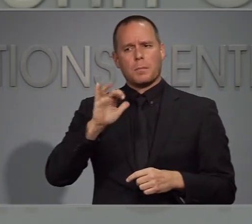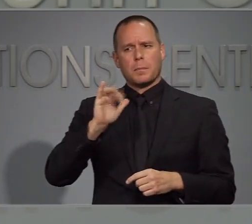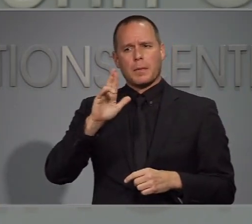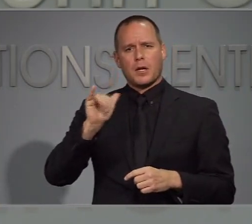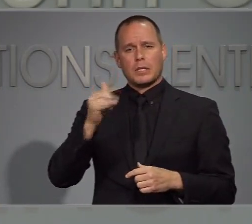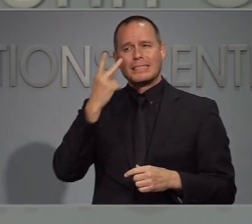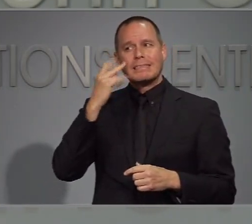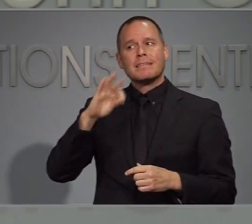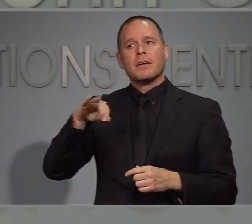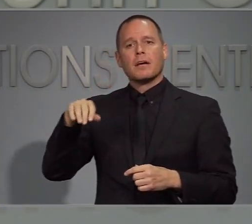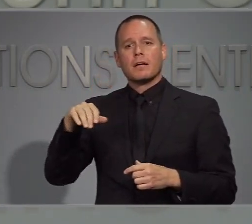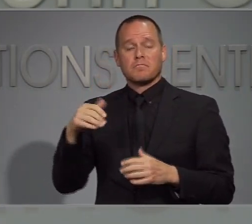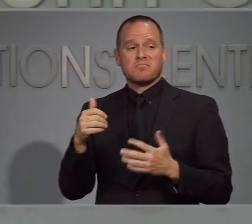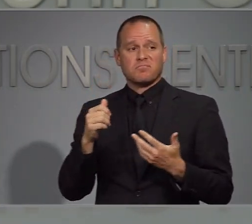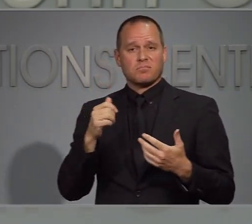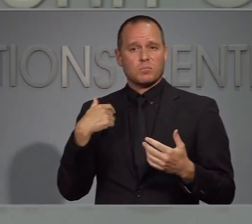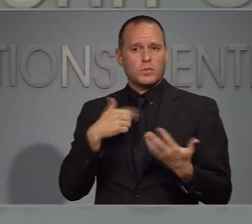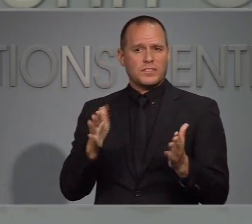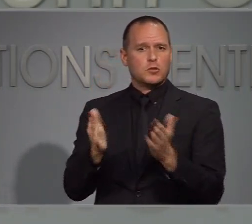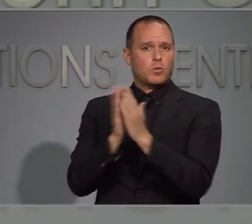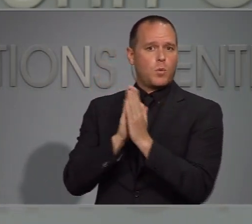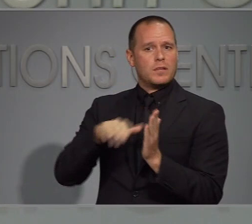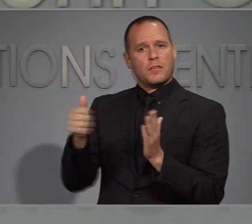been made thus far.